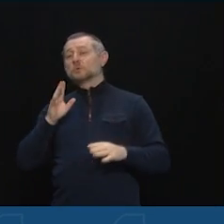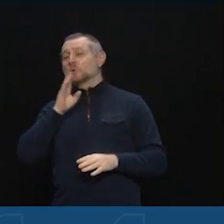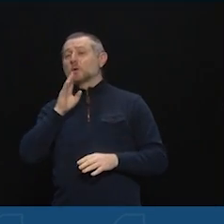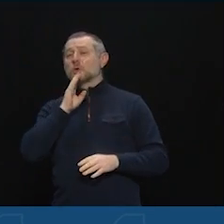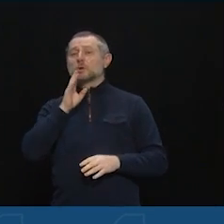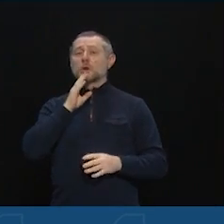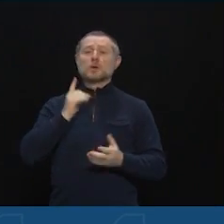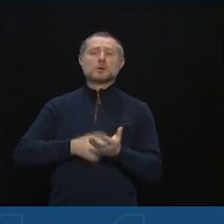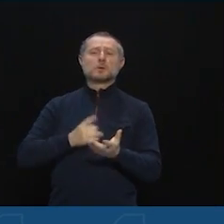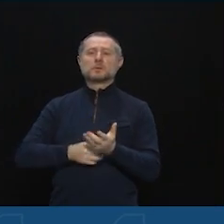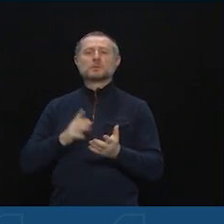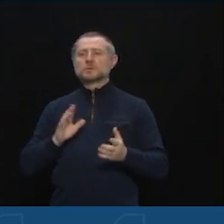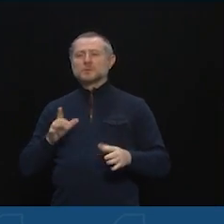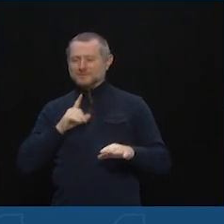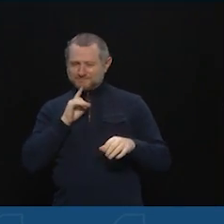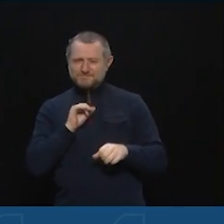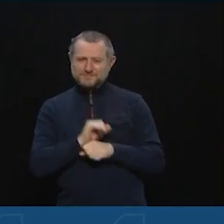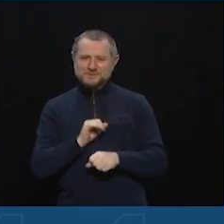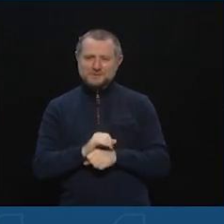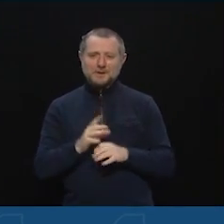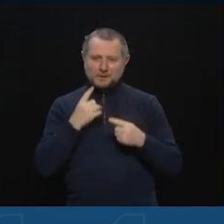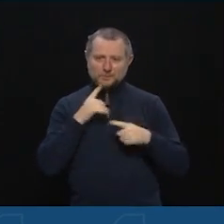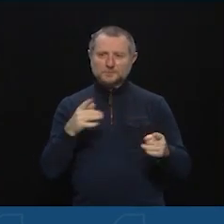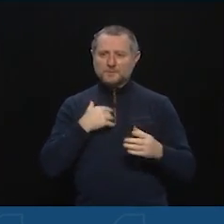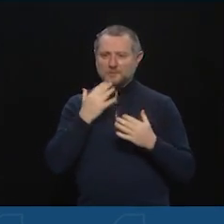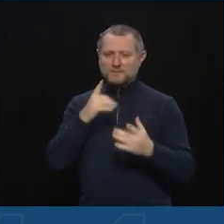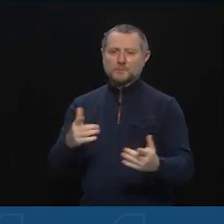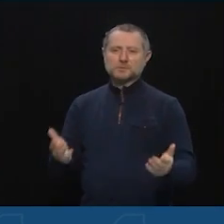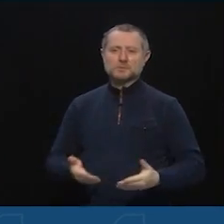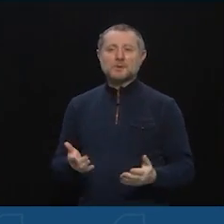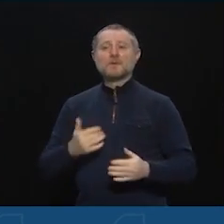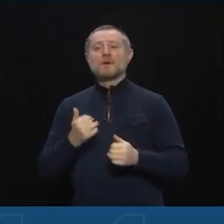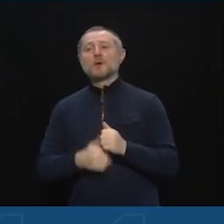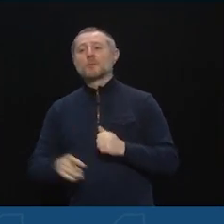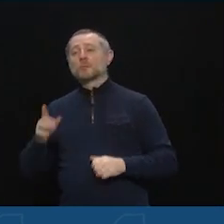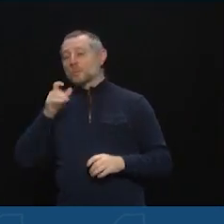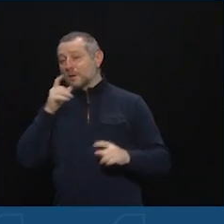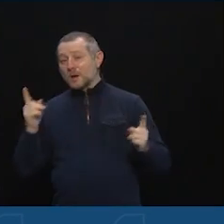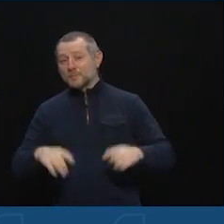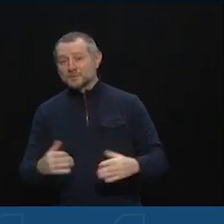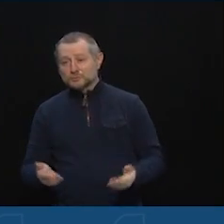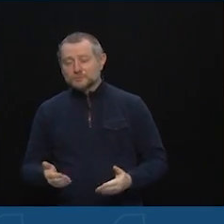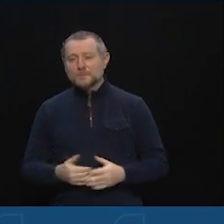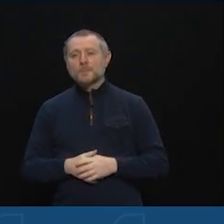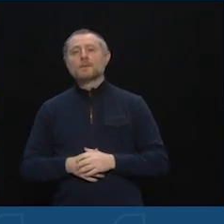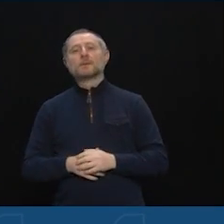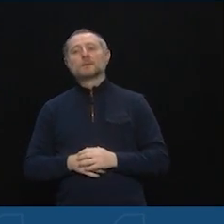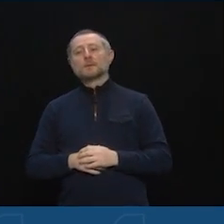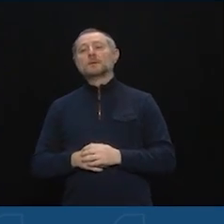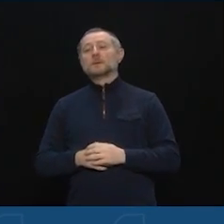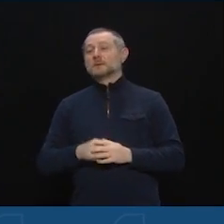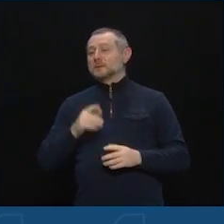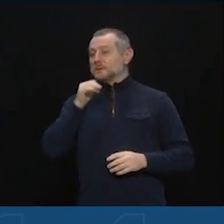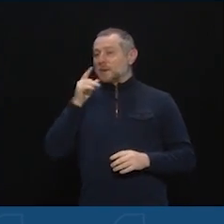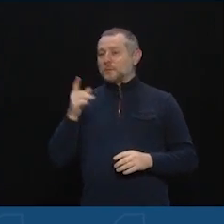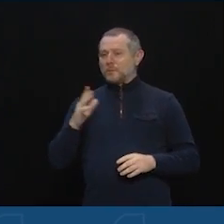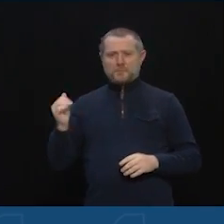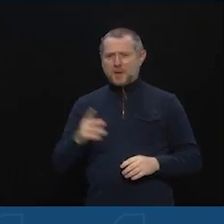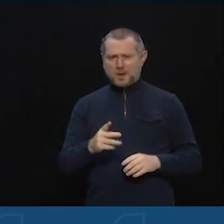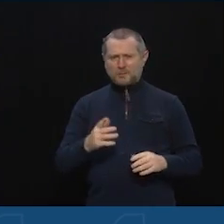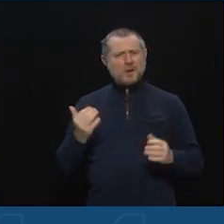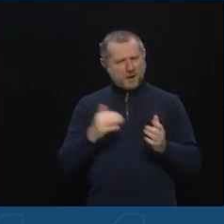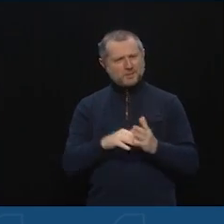the work. And I'm so grateful that you're here. To everyone that has come out today, don't make this the last time you come here. They need